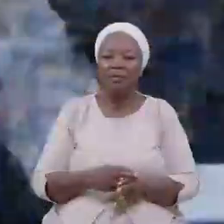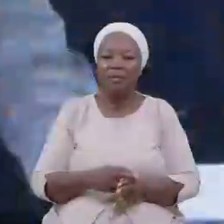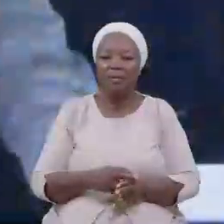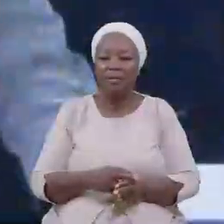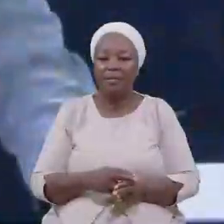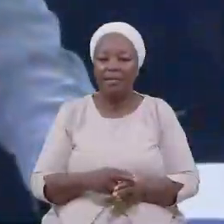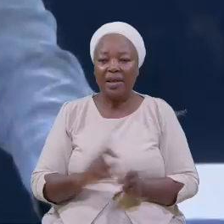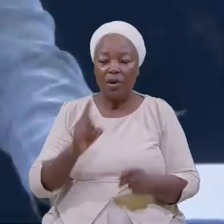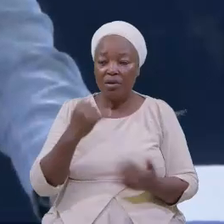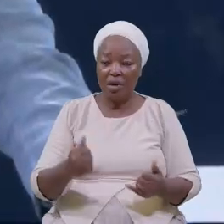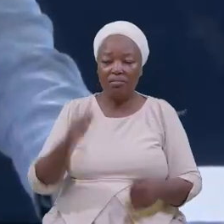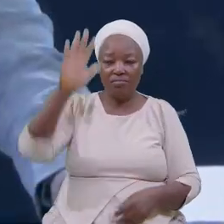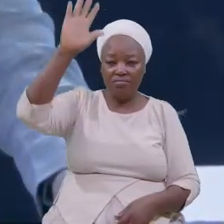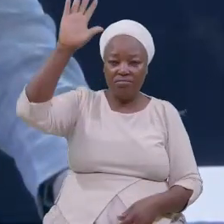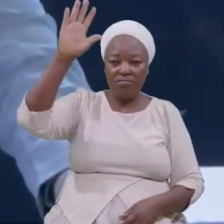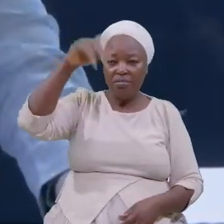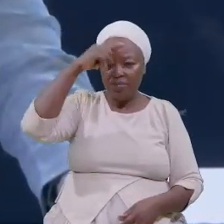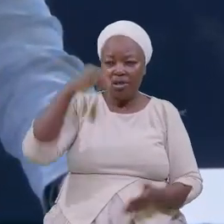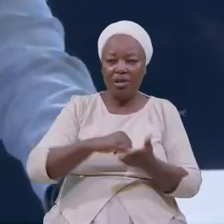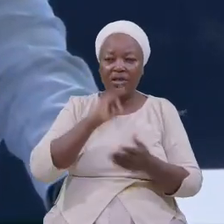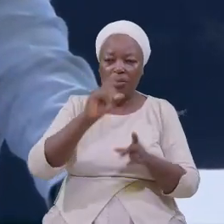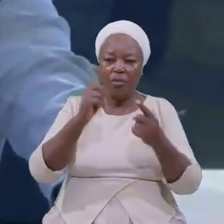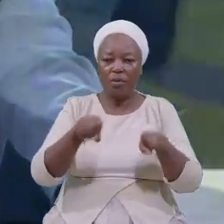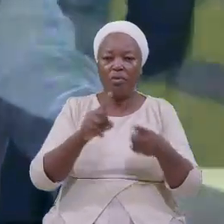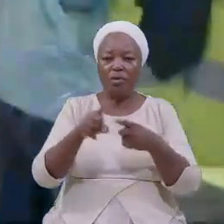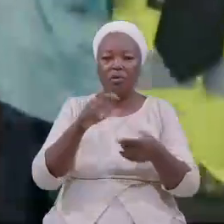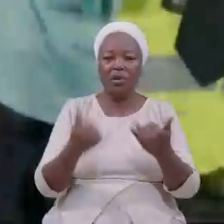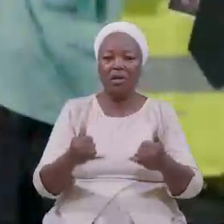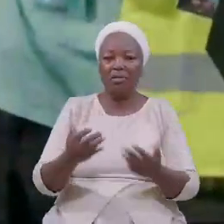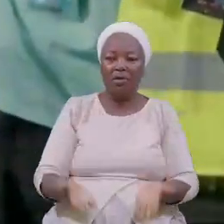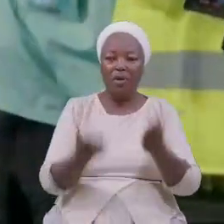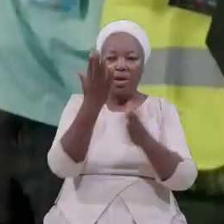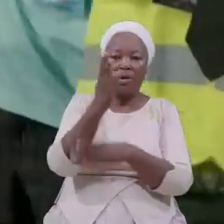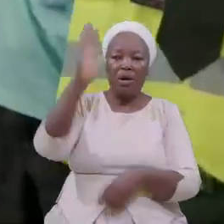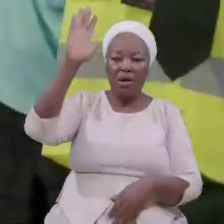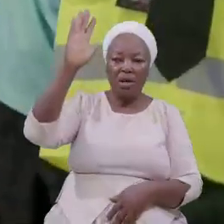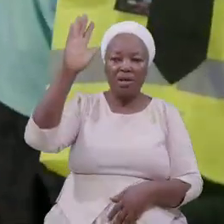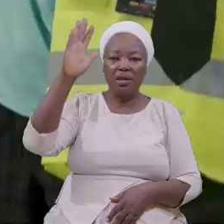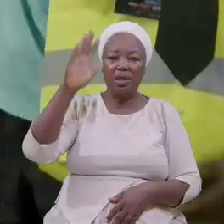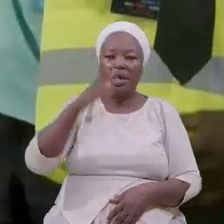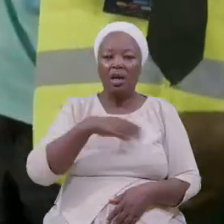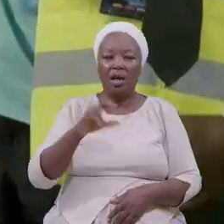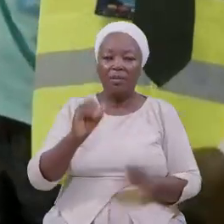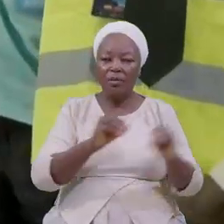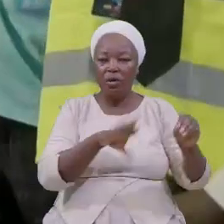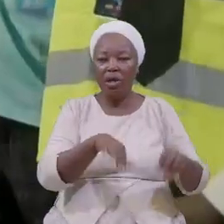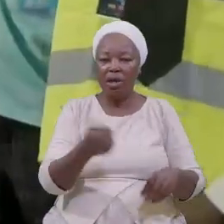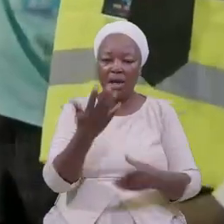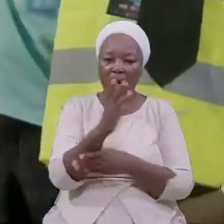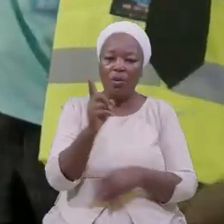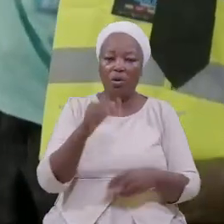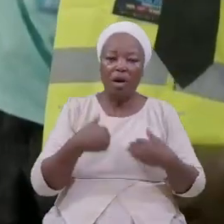Where are you? It's coming to you now. Raise up your hand. Lay the other hand where you have the challenge.